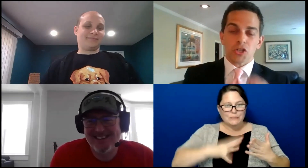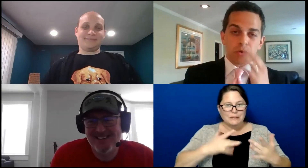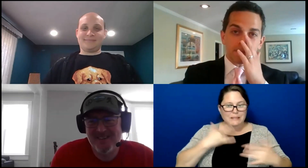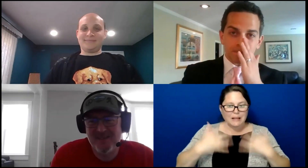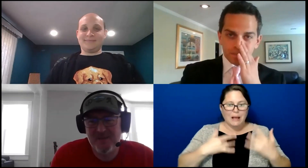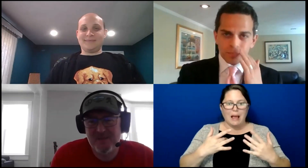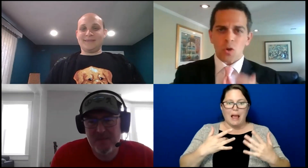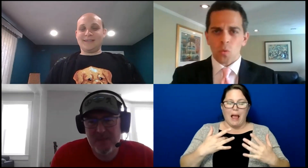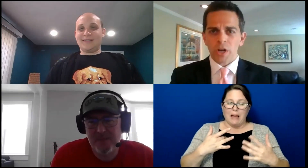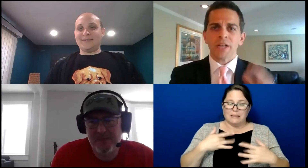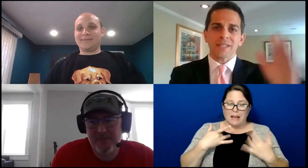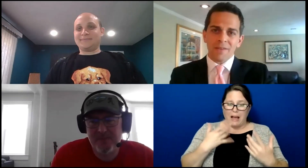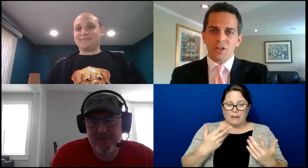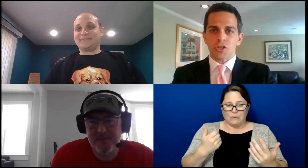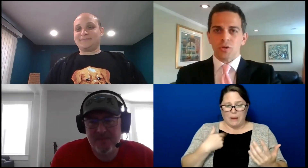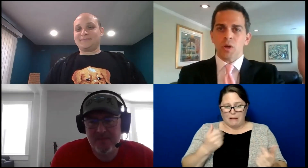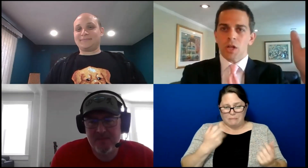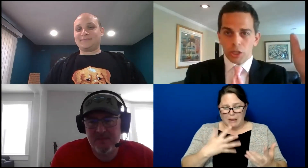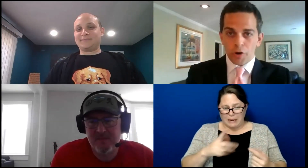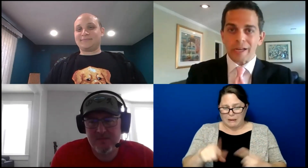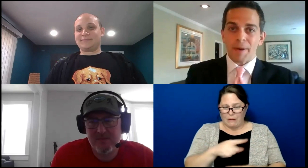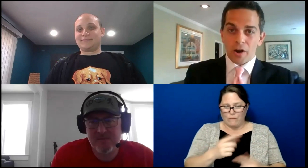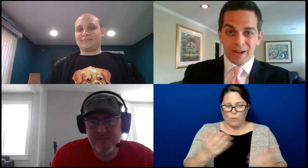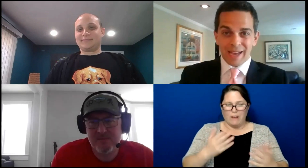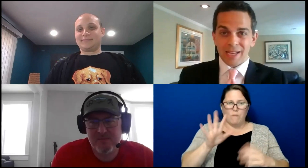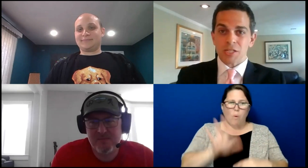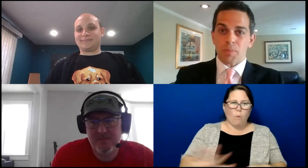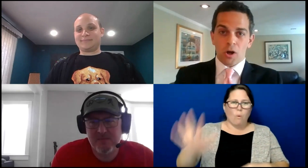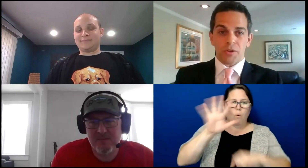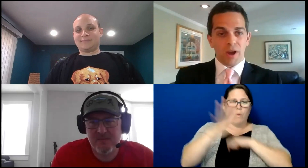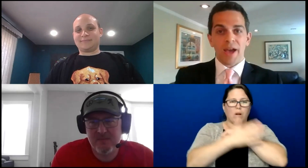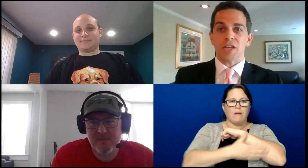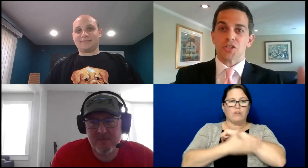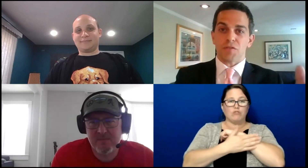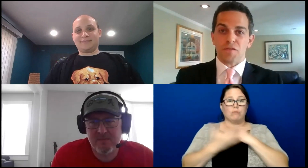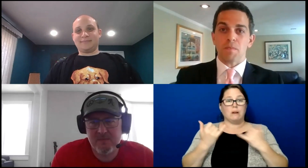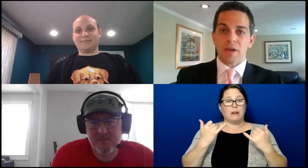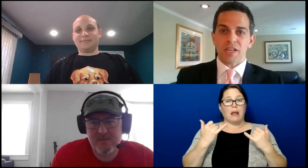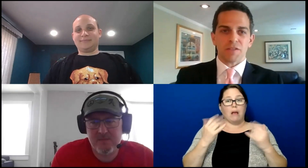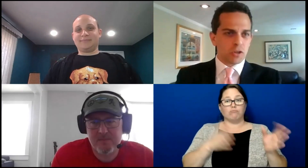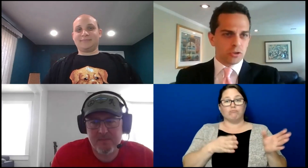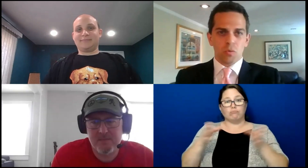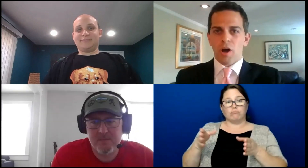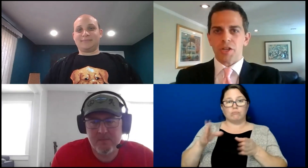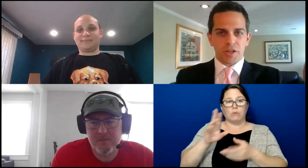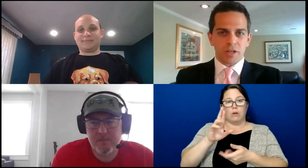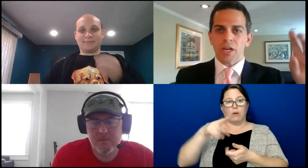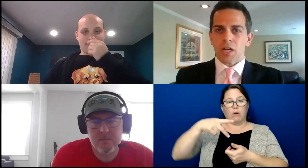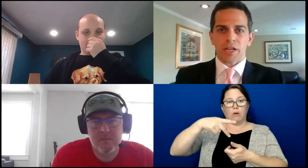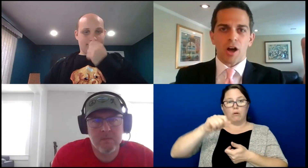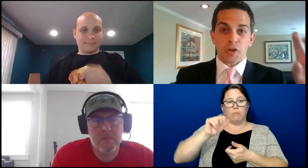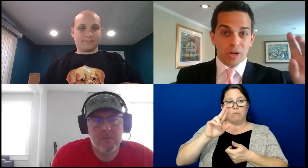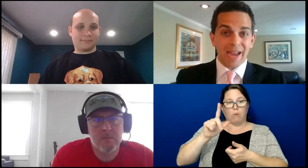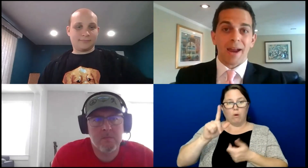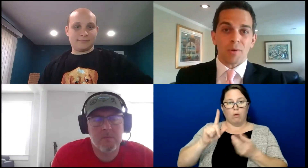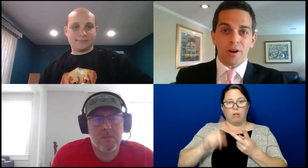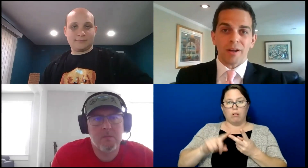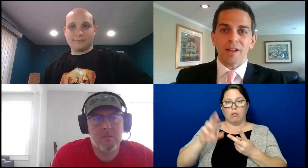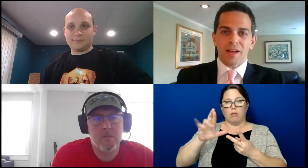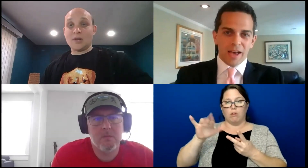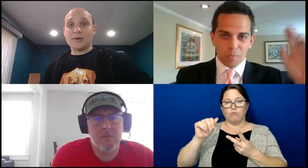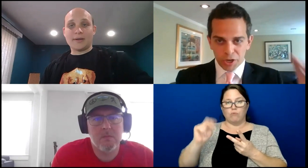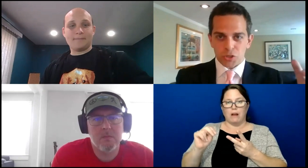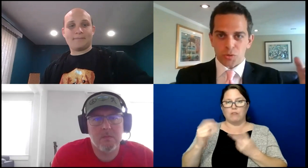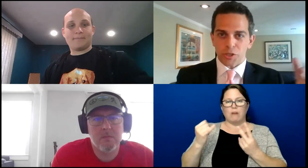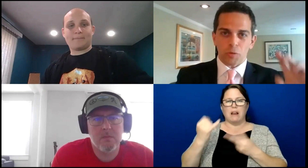all over the country. We're going to dive into learning about our guests, Paul and Ryan, in just a few minutes. If you two want, you can click off your